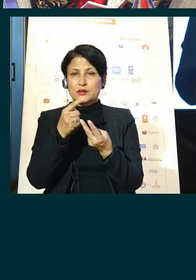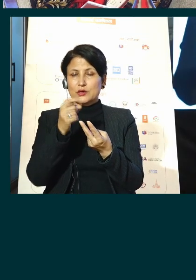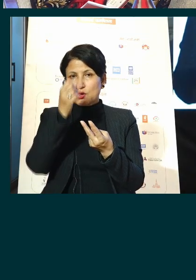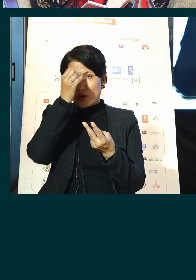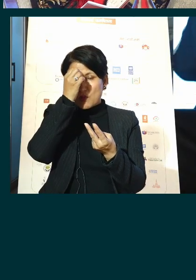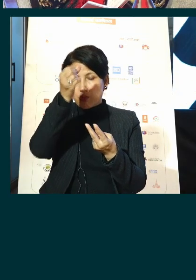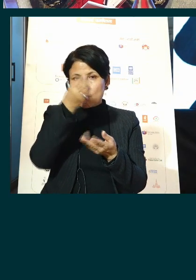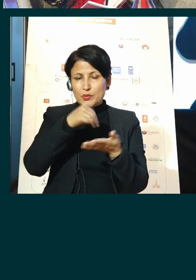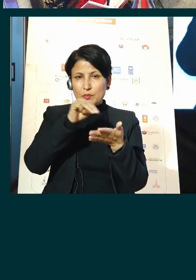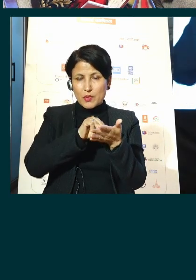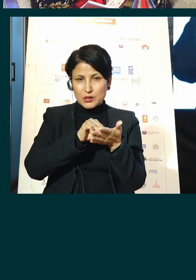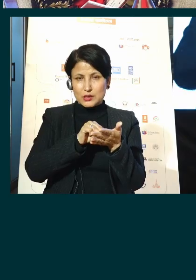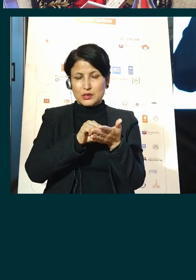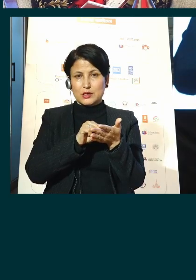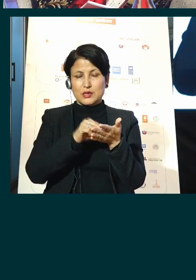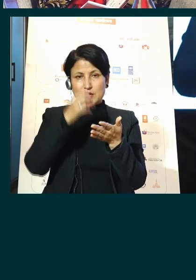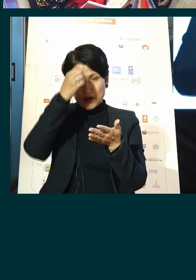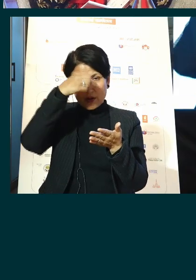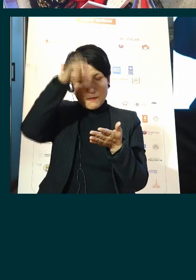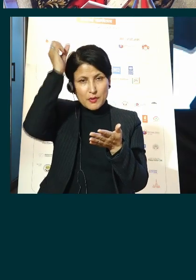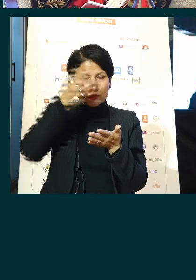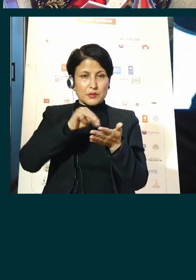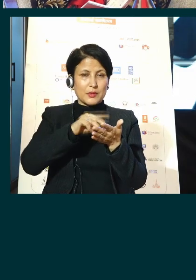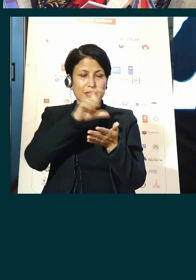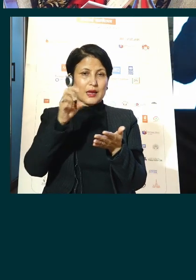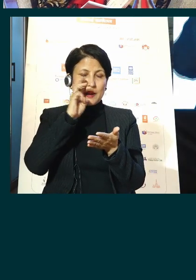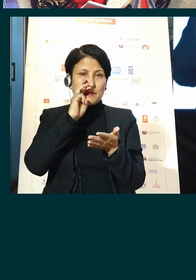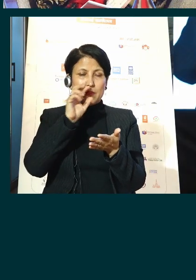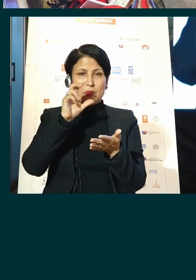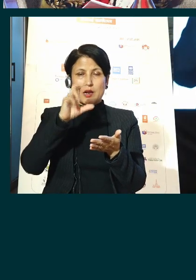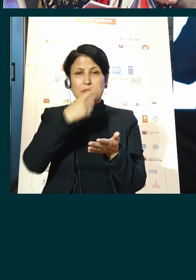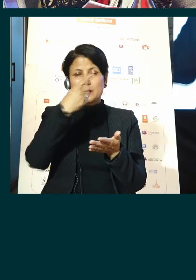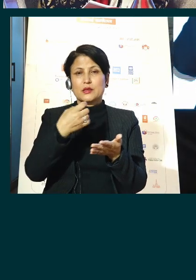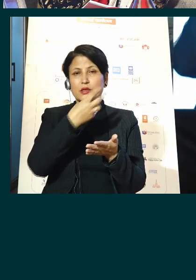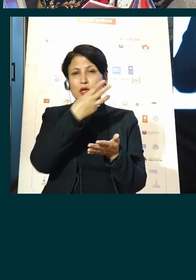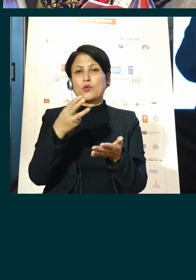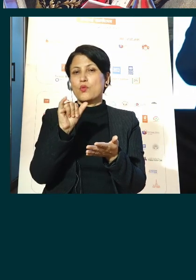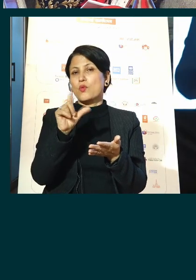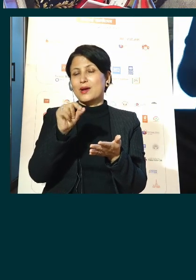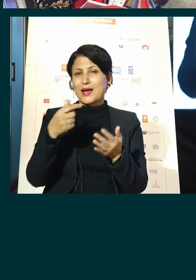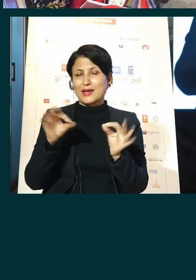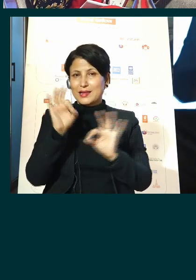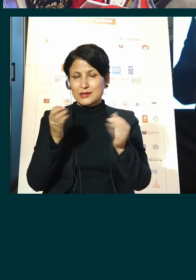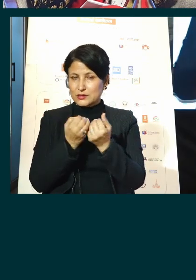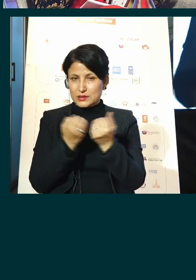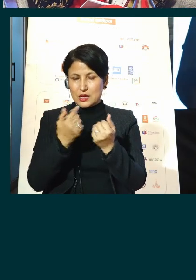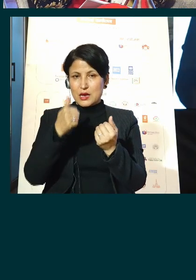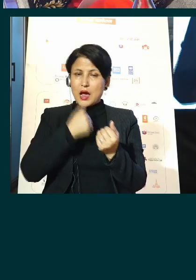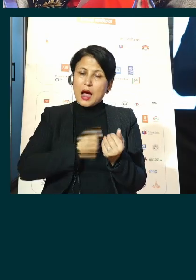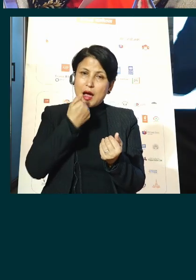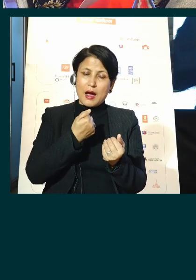𝐷𝐸𝐷 songs for women to actually express themselves. So instead of us coming in and doing in-depth interviews, which are a